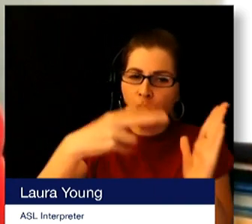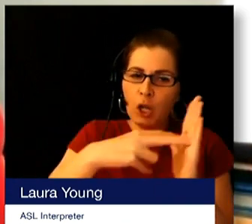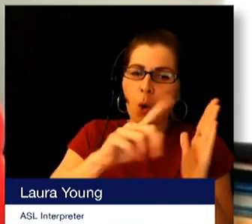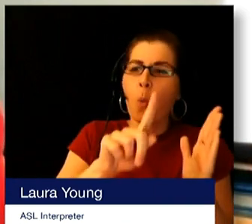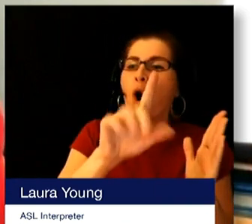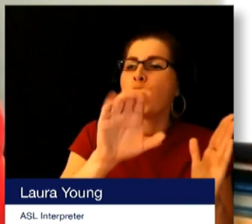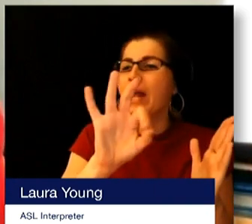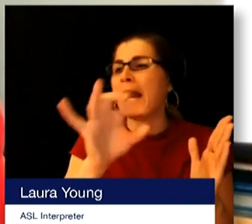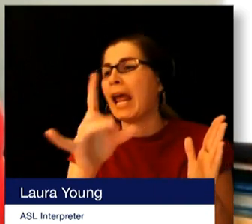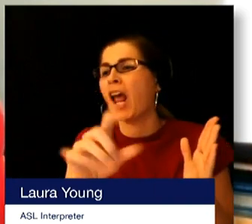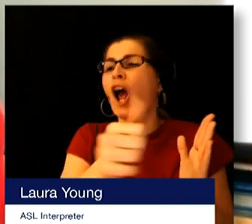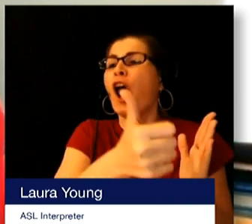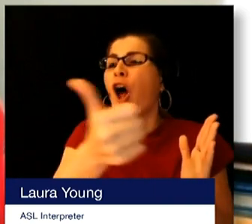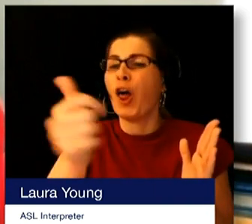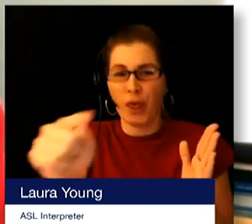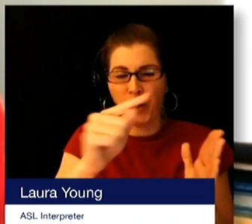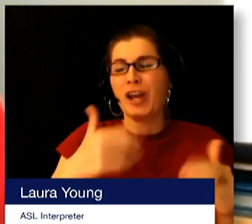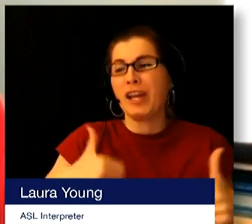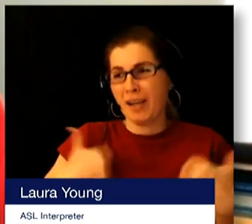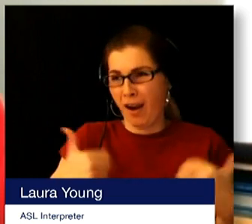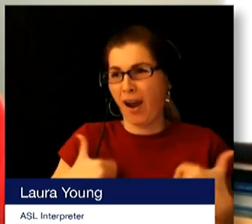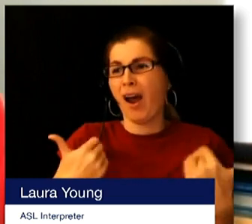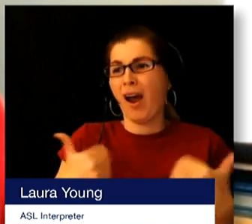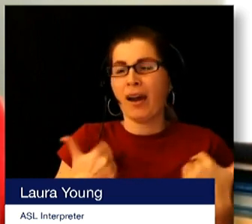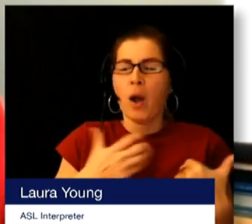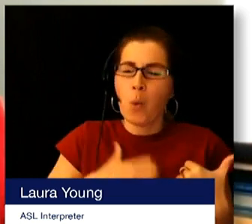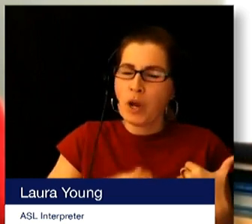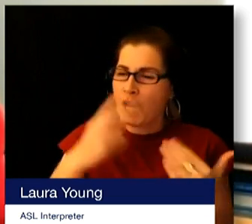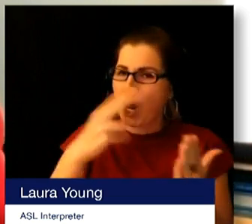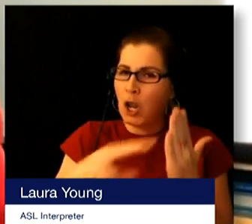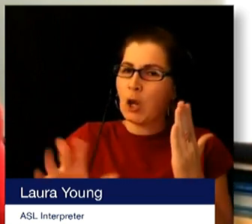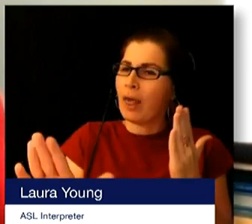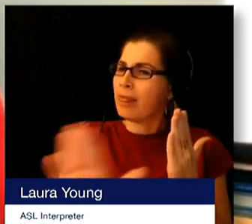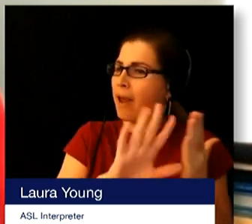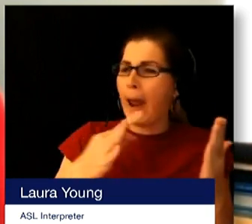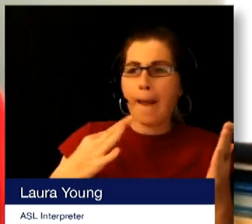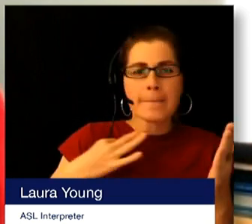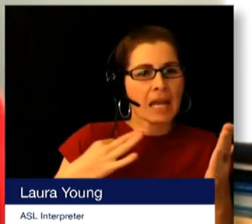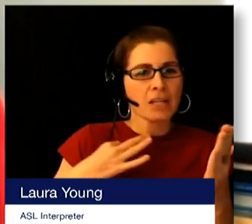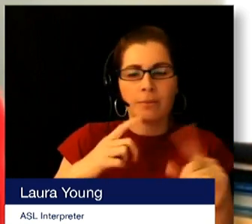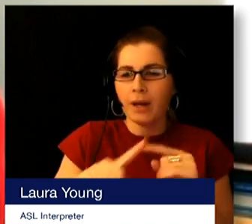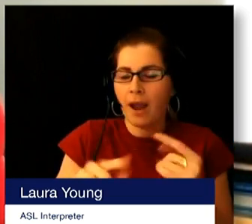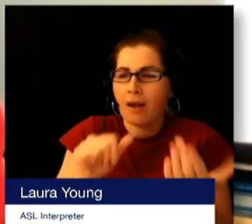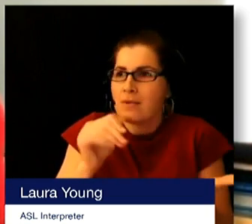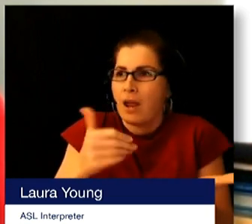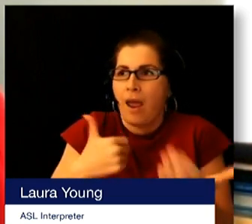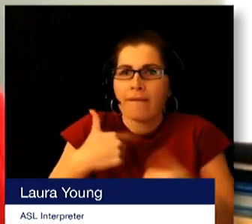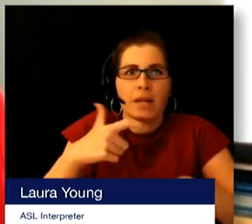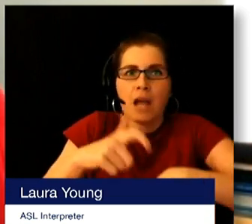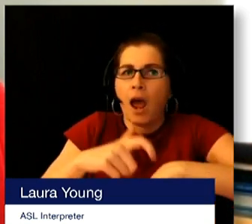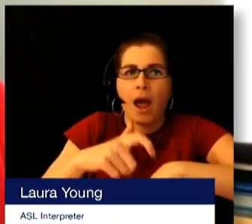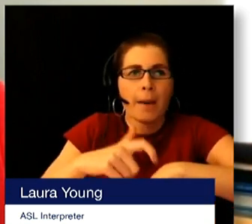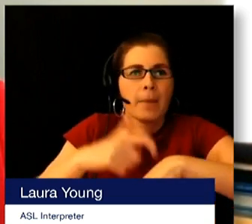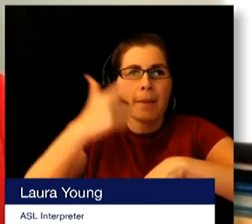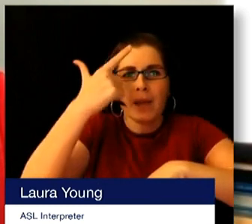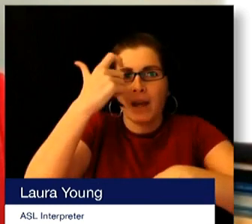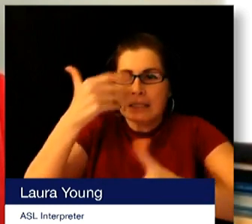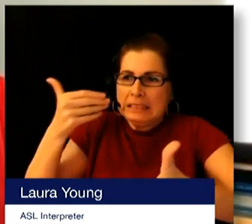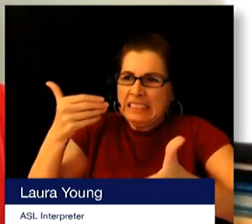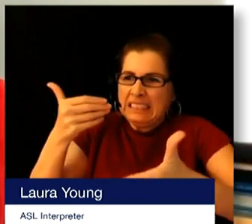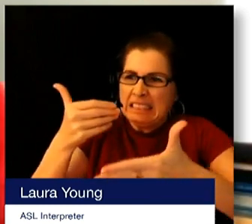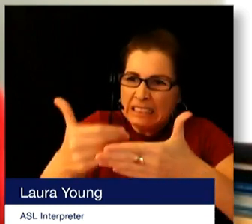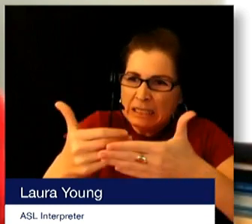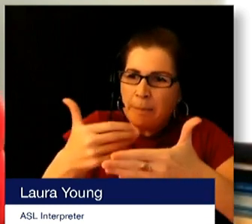offenders, the applications that they would have had. He just didn't have time because it was at the end of